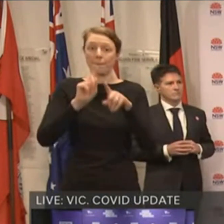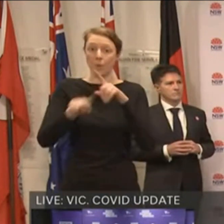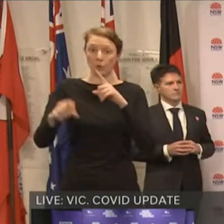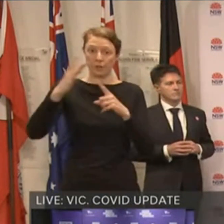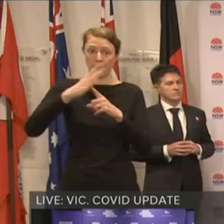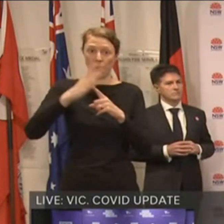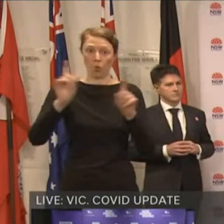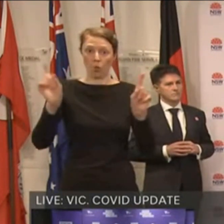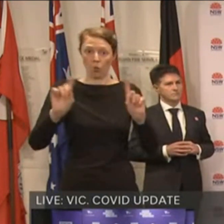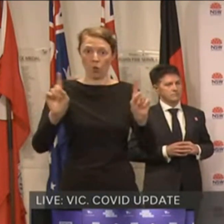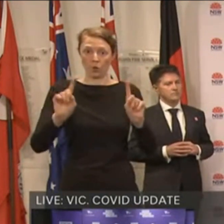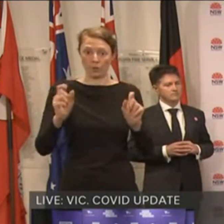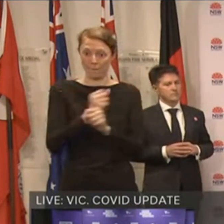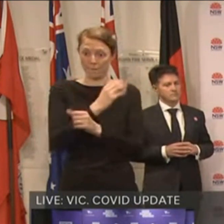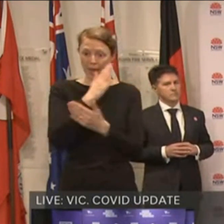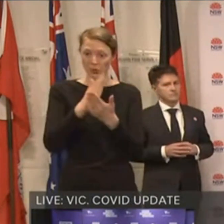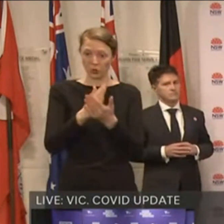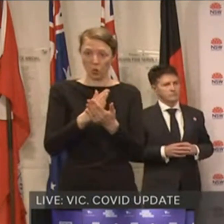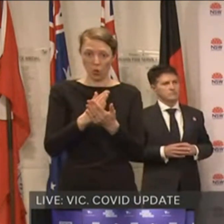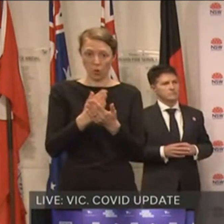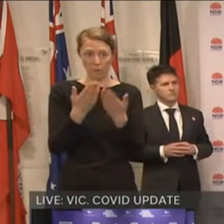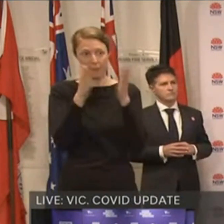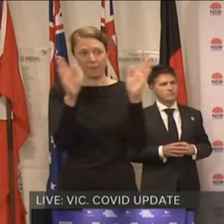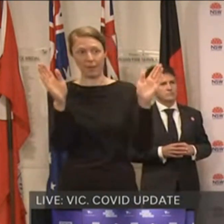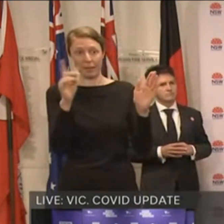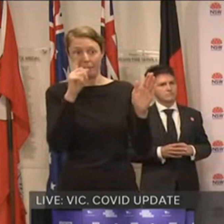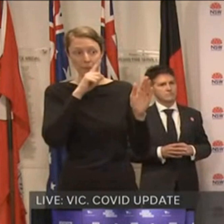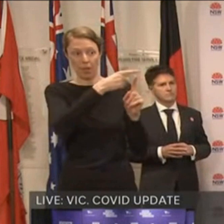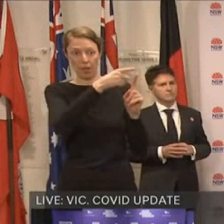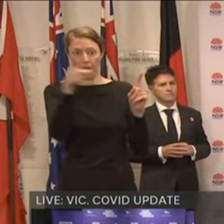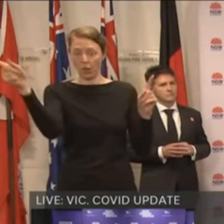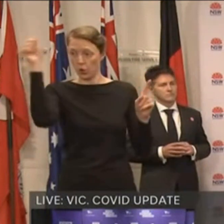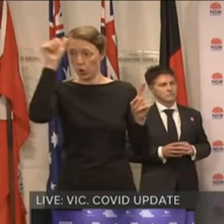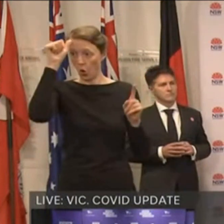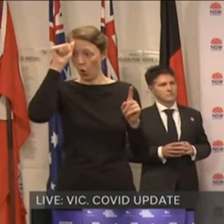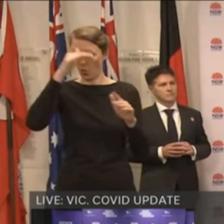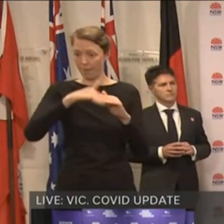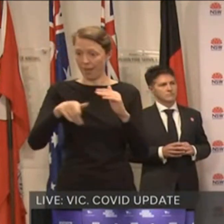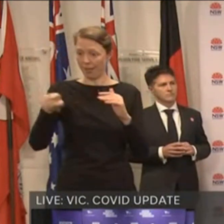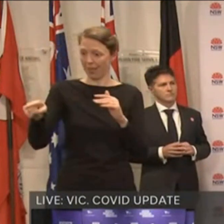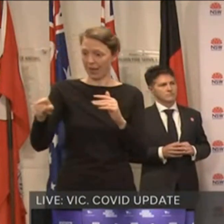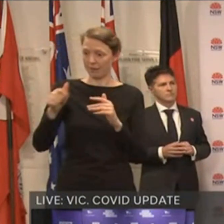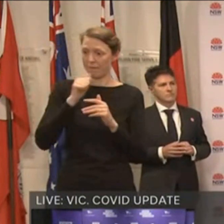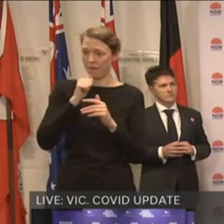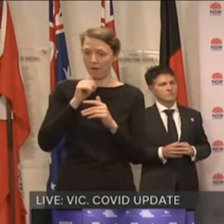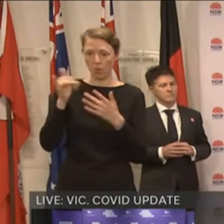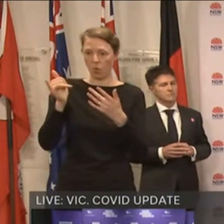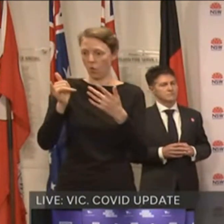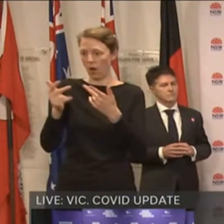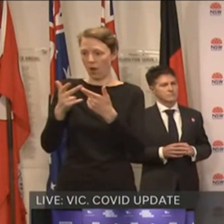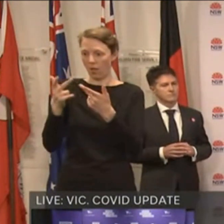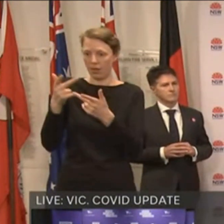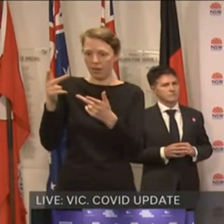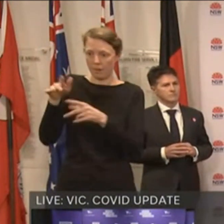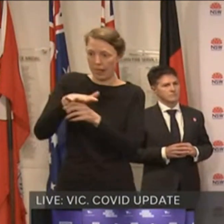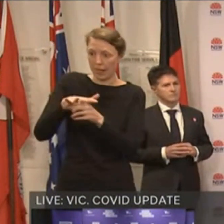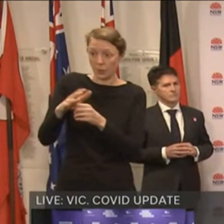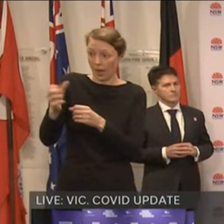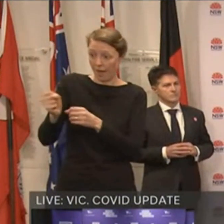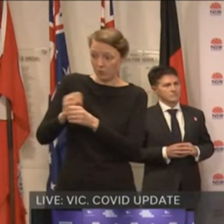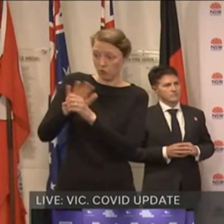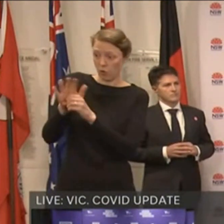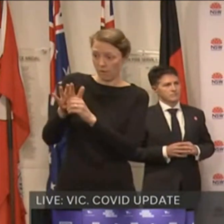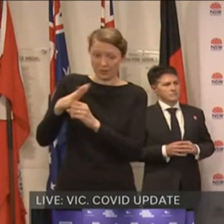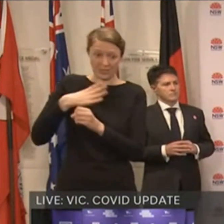foremost priority is to providing that information in real time to the public so the public understands and appreciates. And that's why we've been